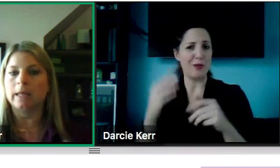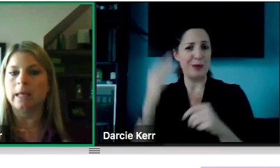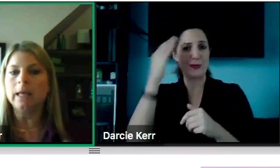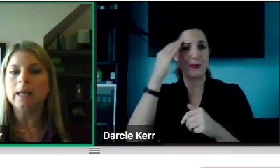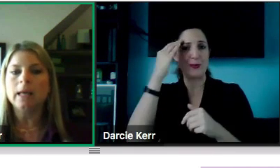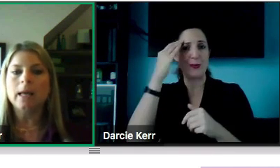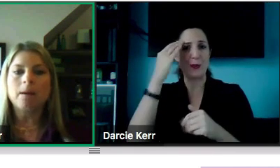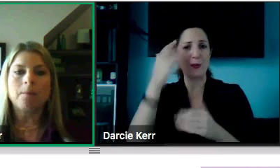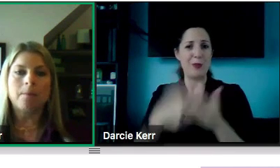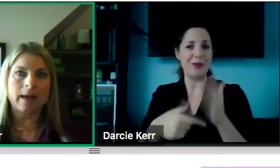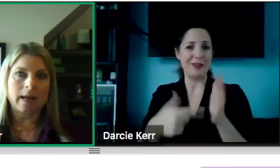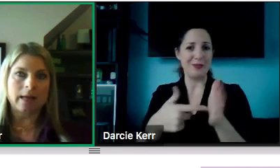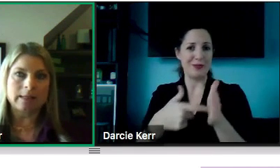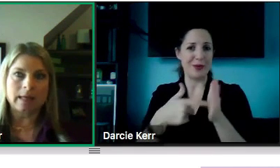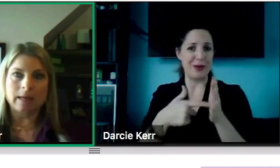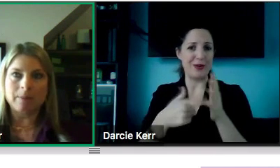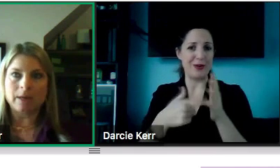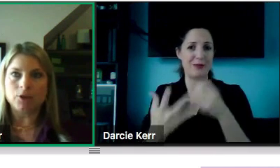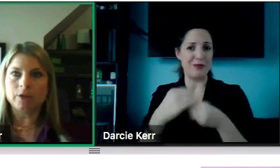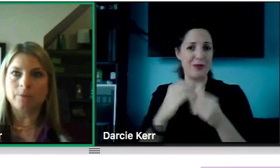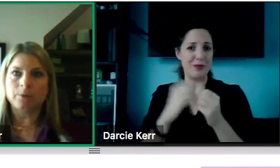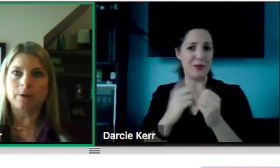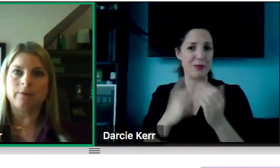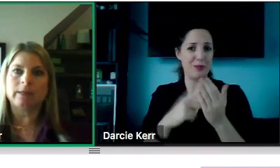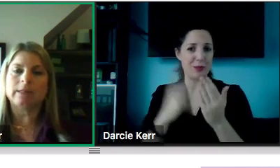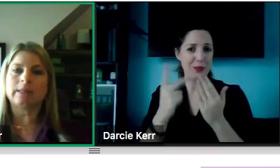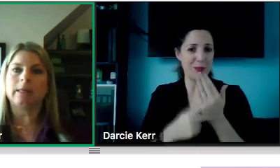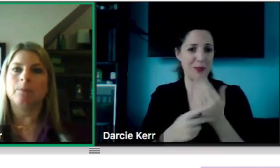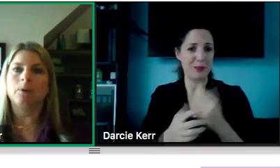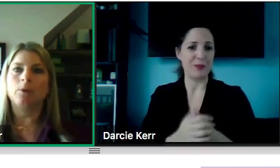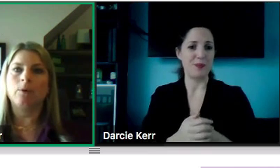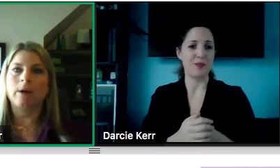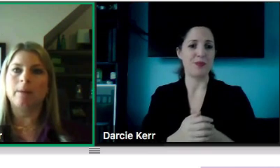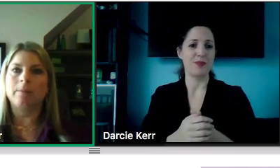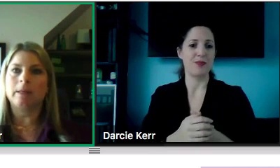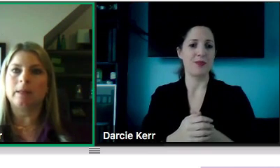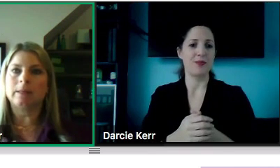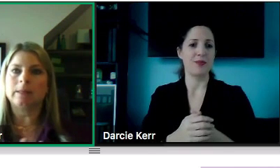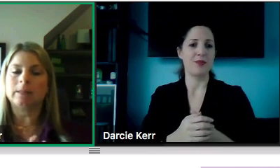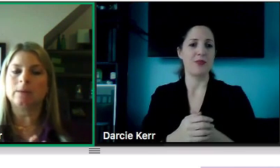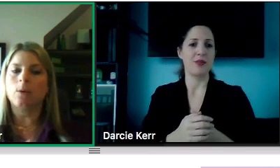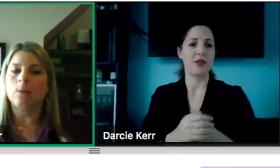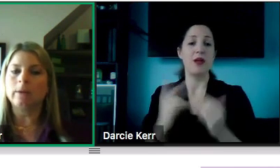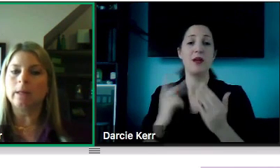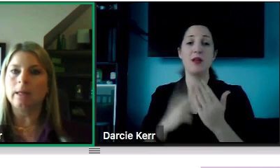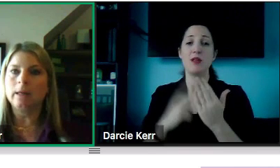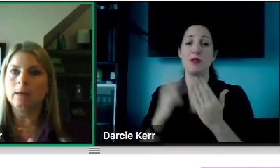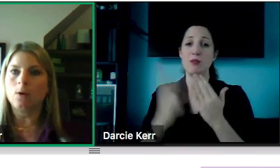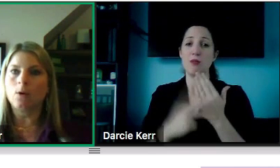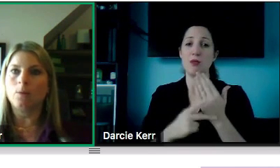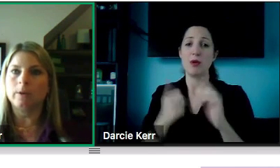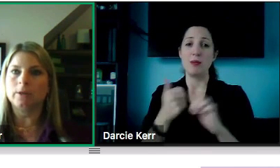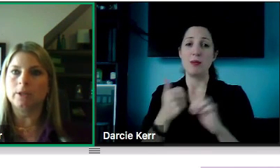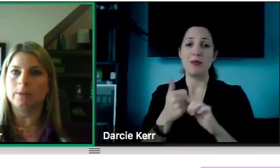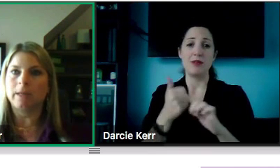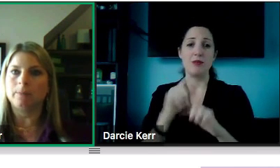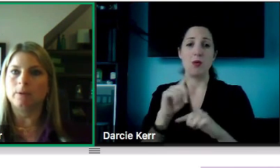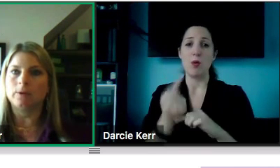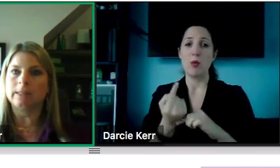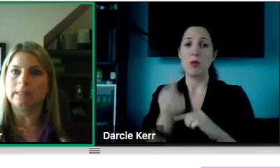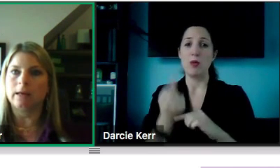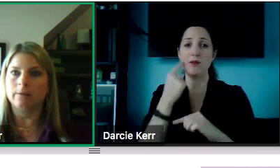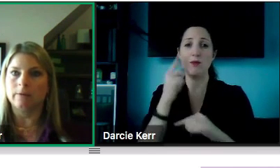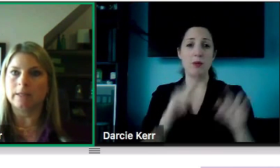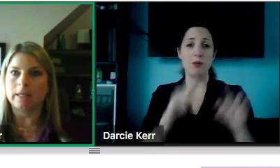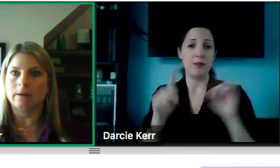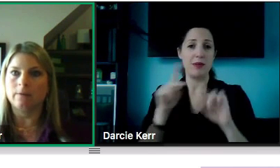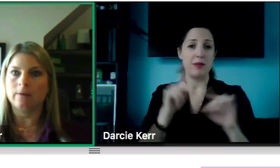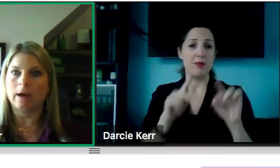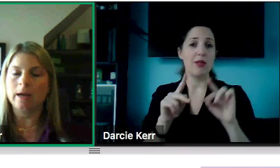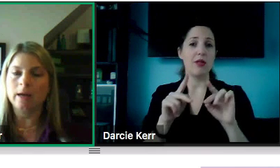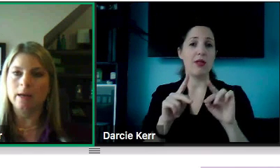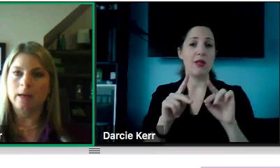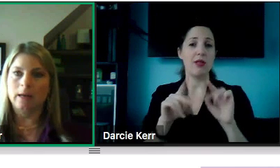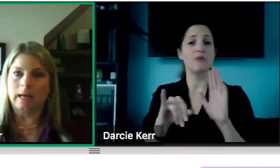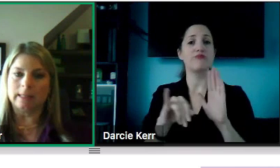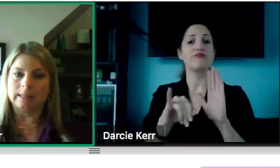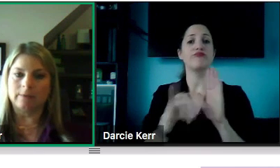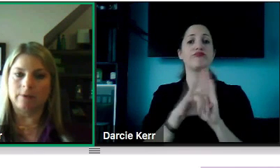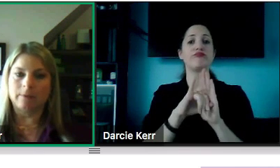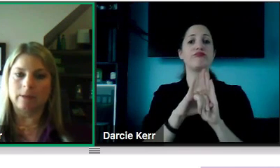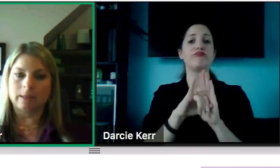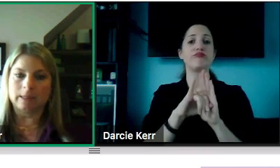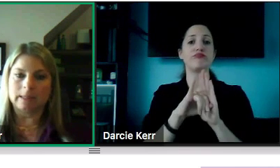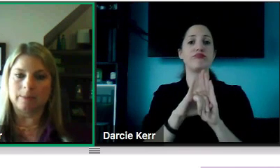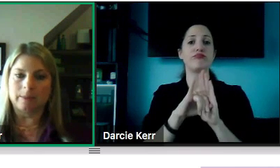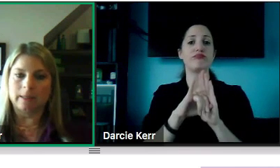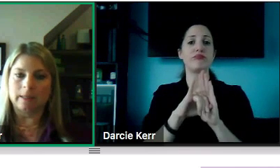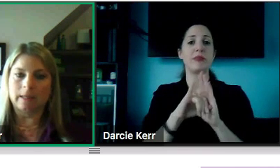our eligibility, but as I mentioned previously, the program is only open to people who self-identify